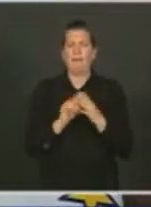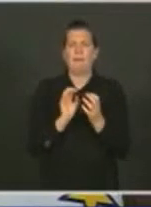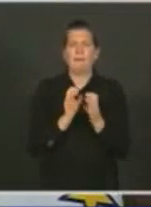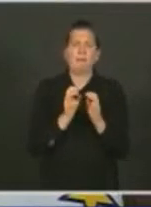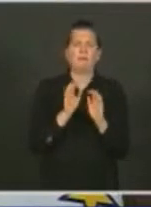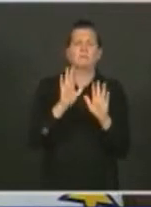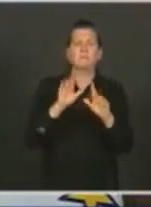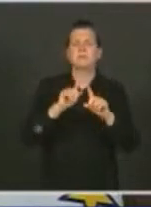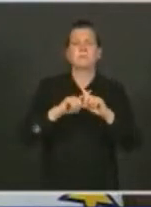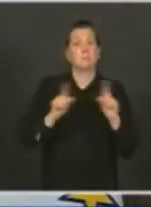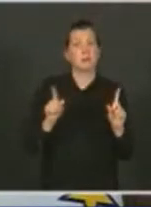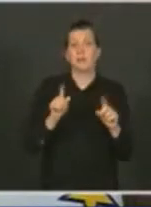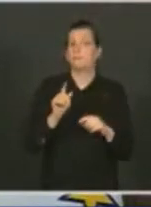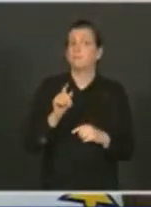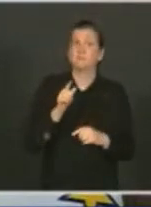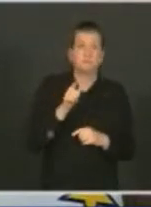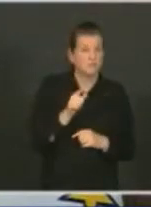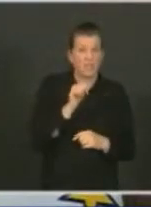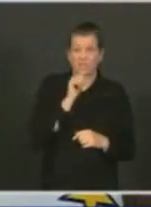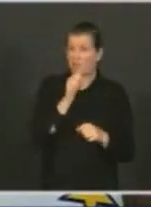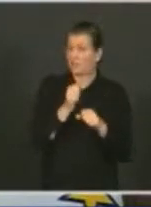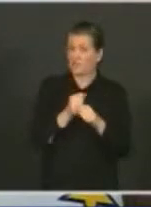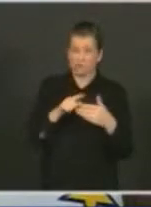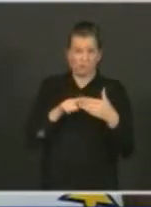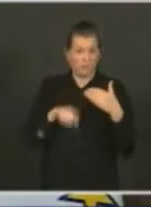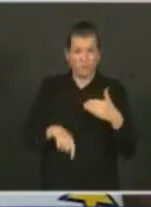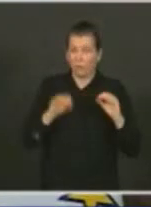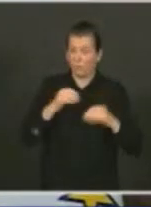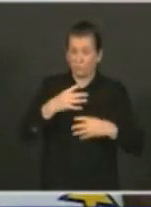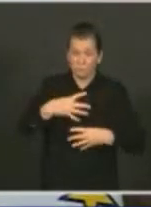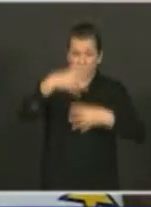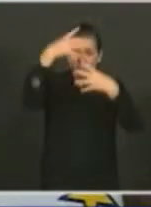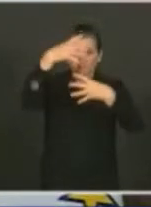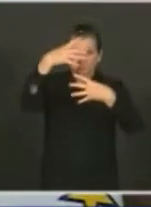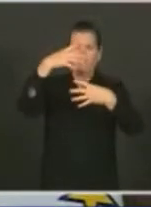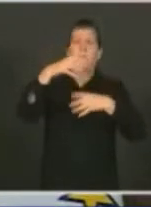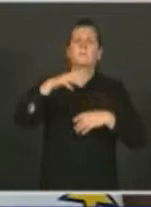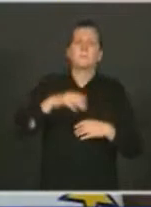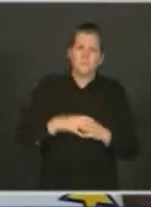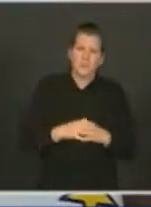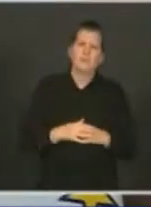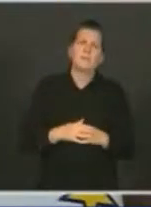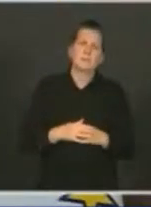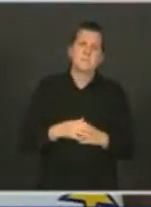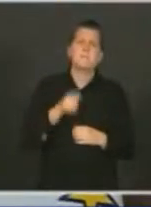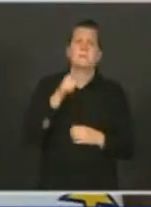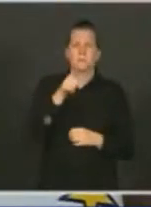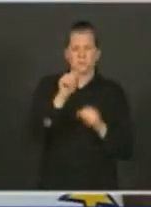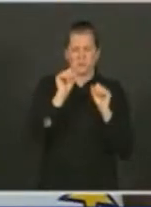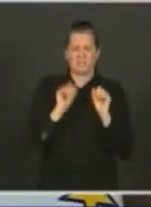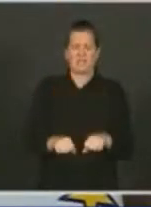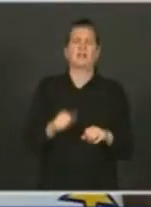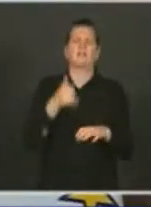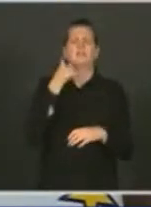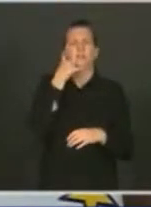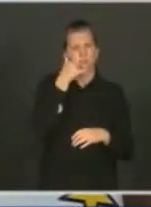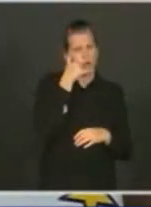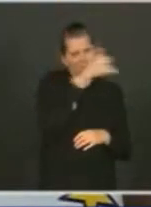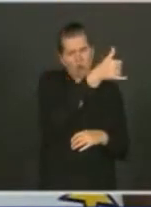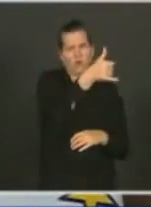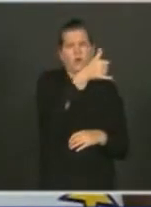result after a few days, there could be any number of reasons, so then you should call the same